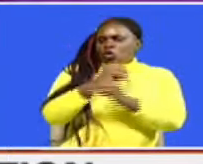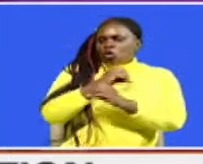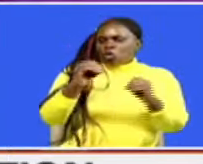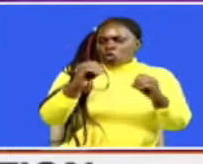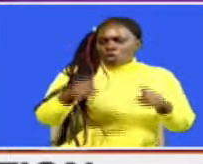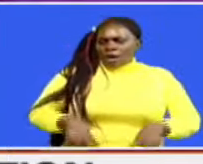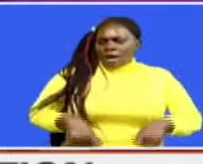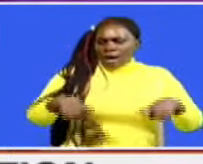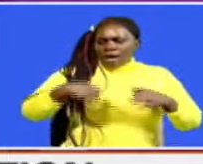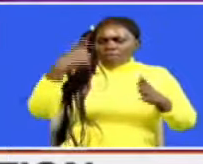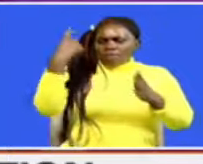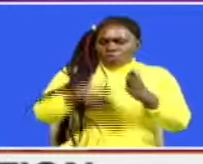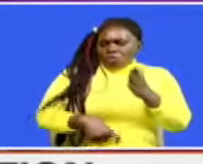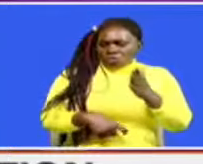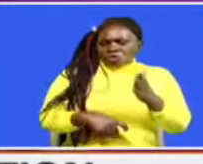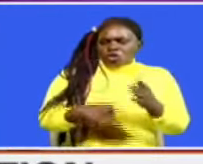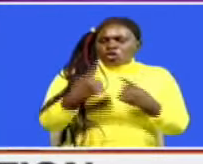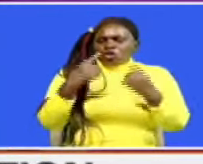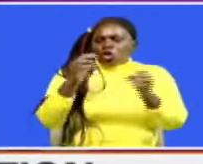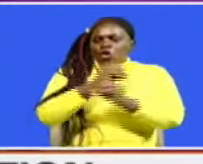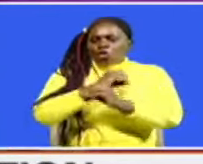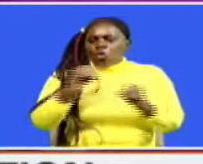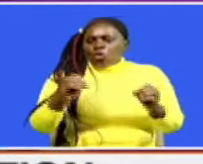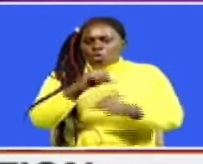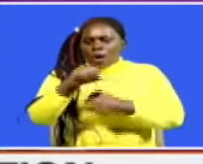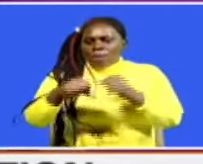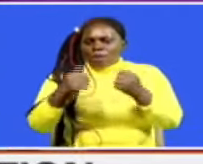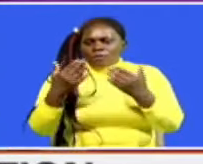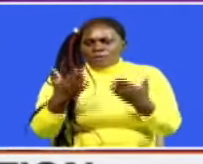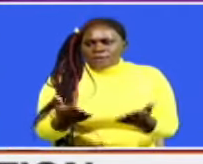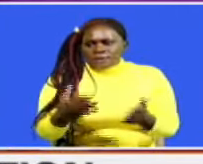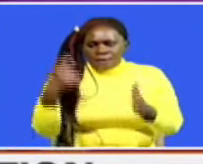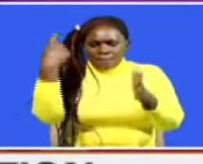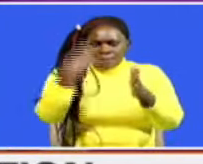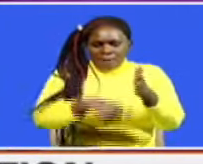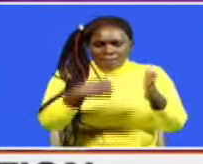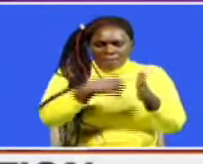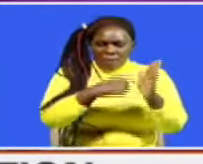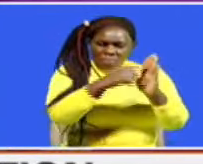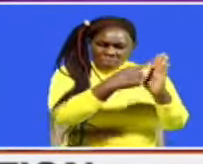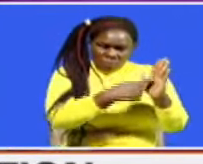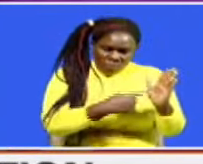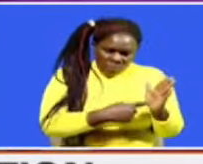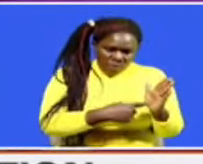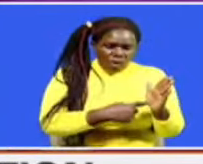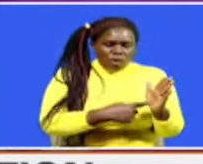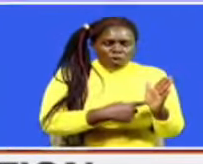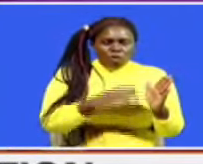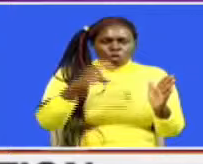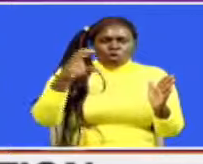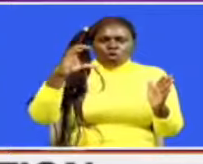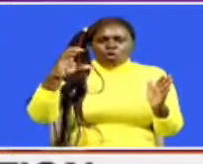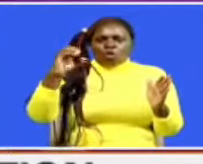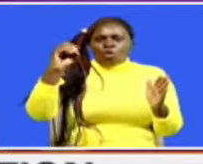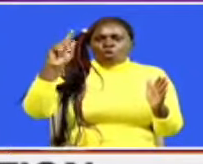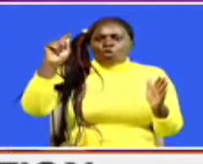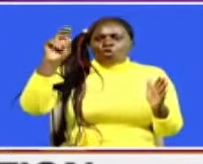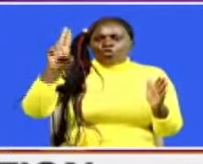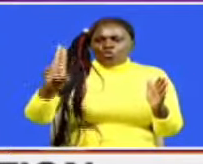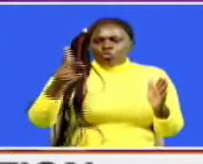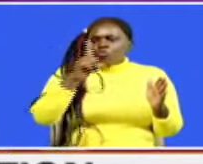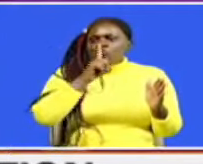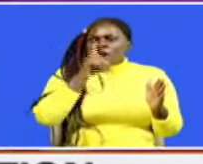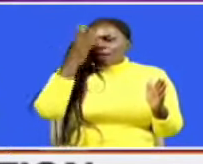of living? Why court is not talking about issues related to taxation and so on? Why court is quiet when people are doing